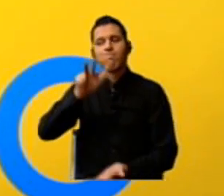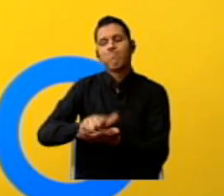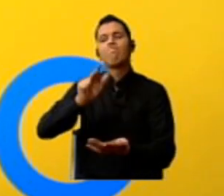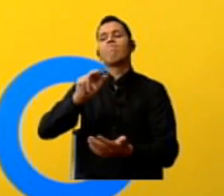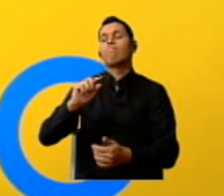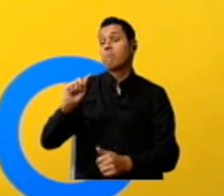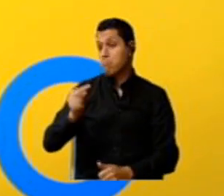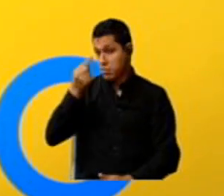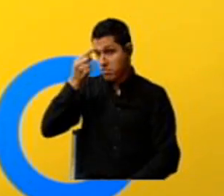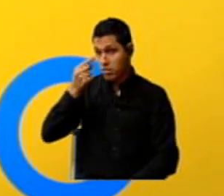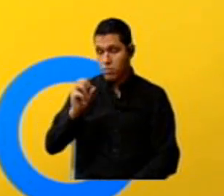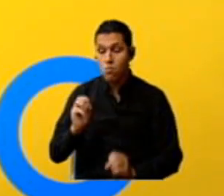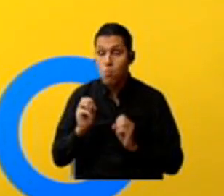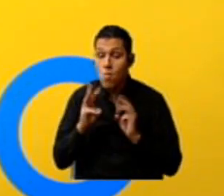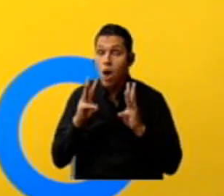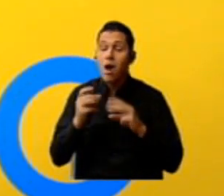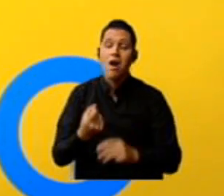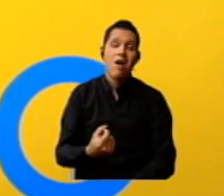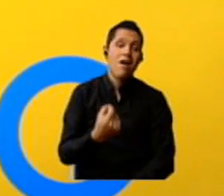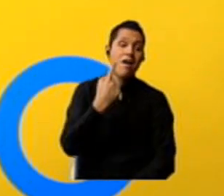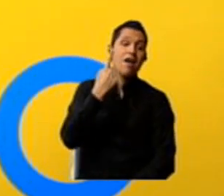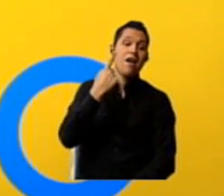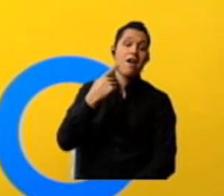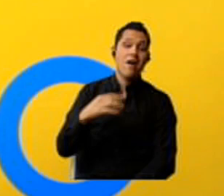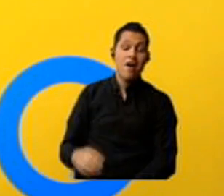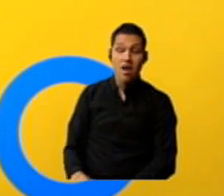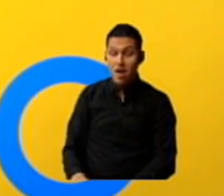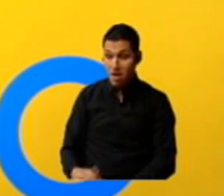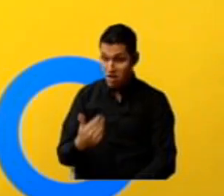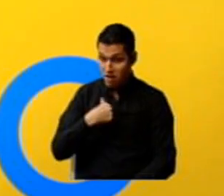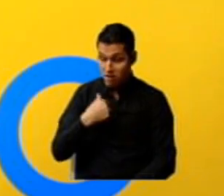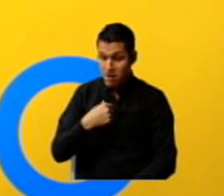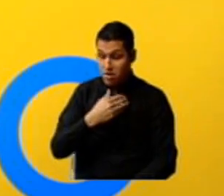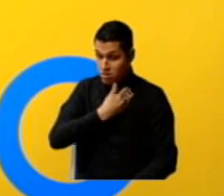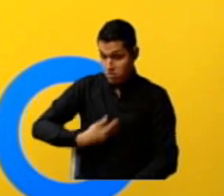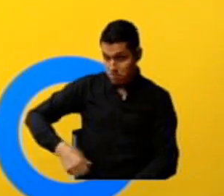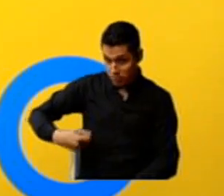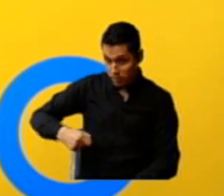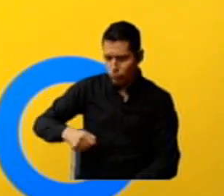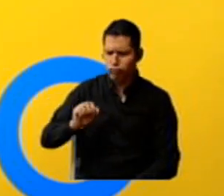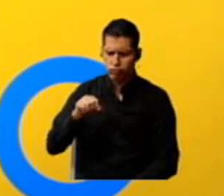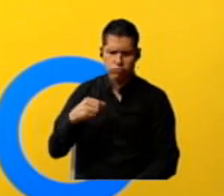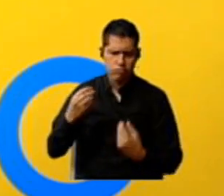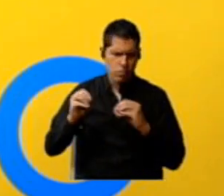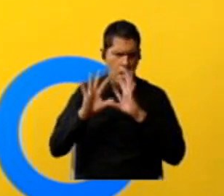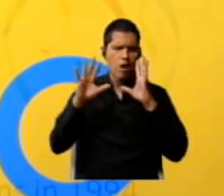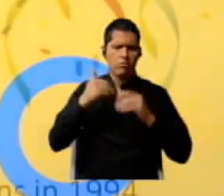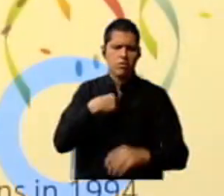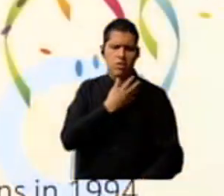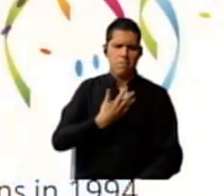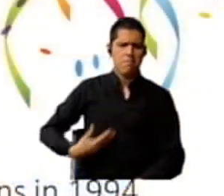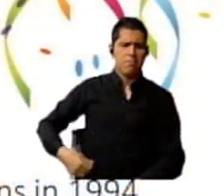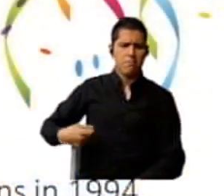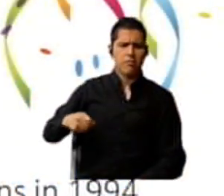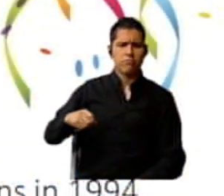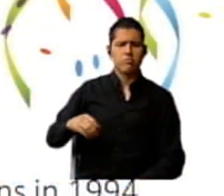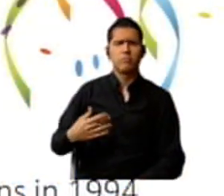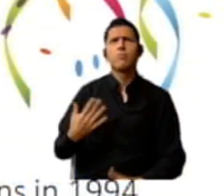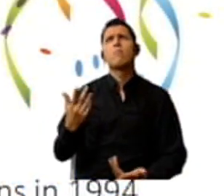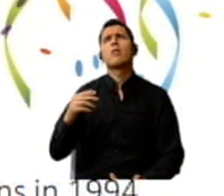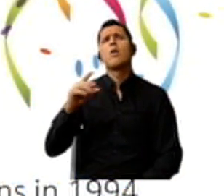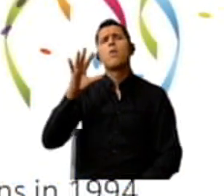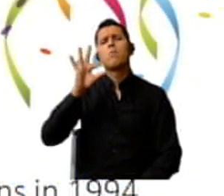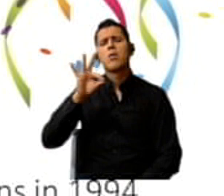Whoa! They didn't have a president? Yes, they didn't have a president until